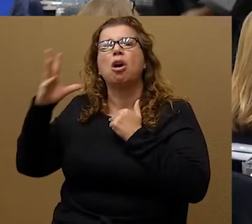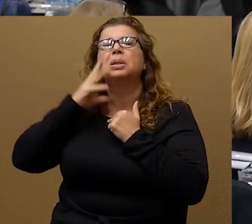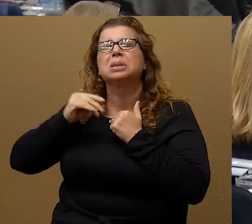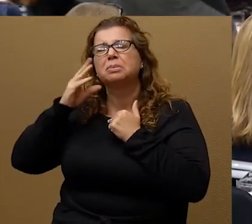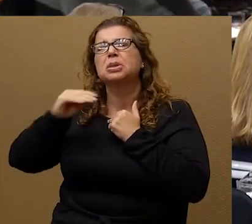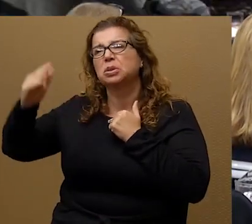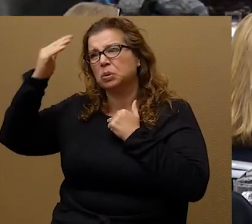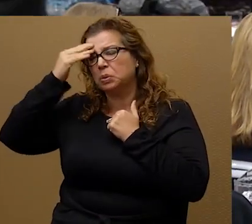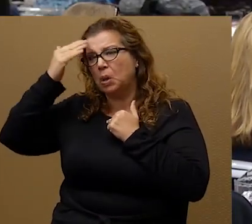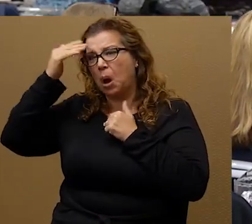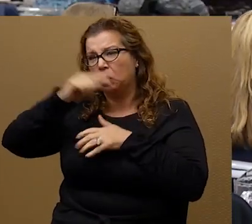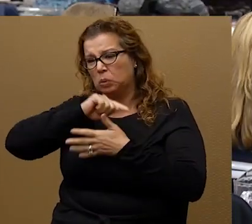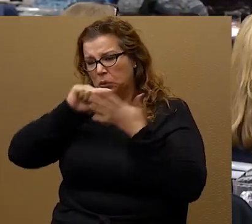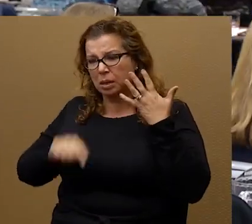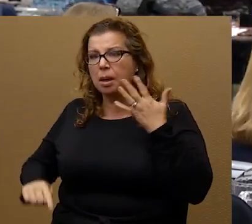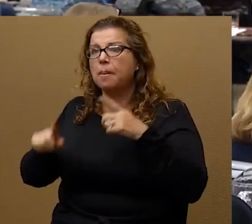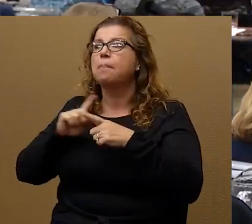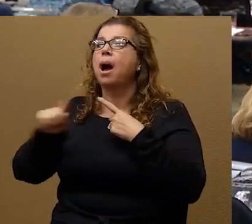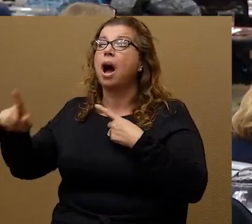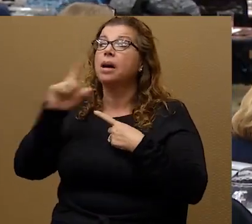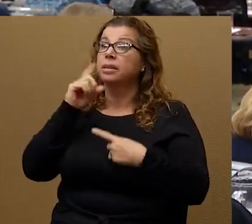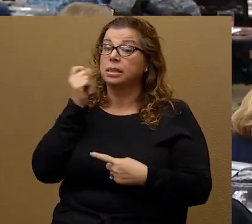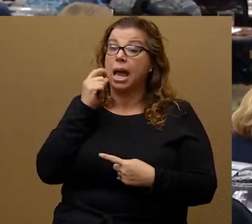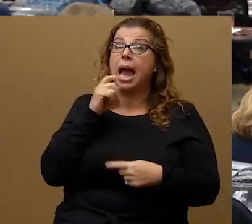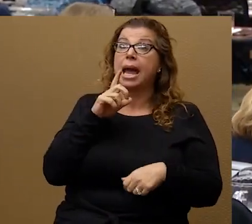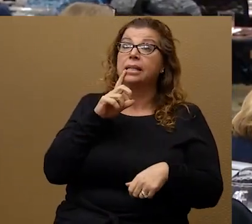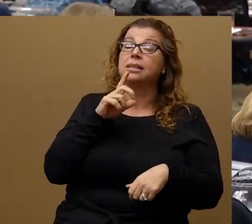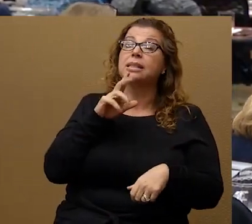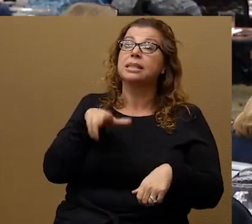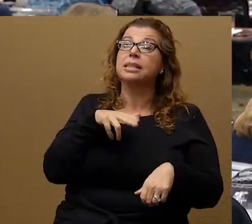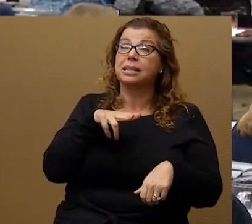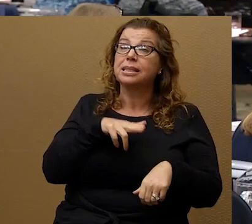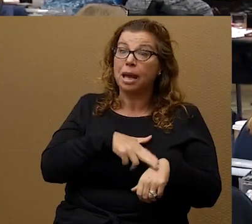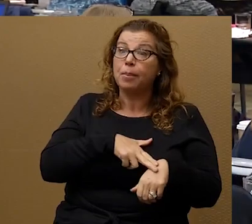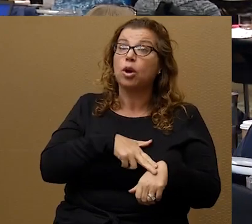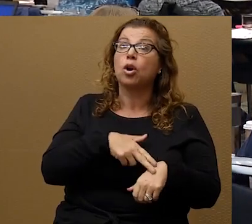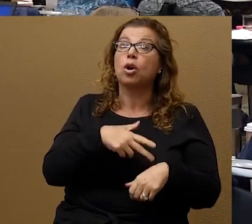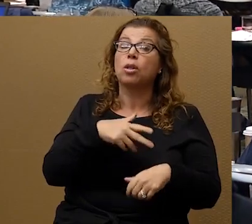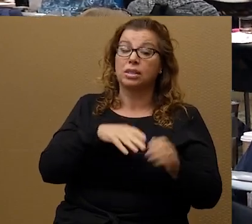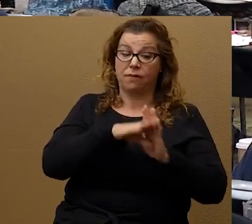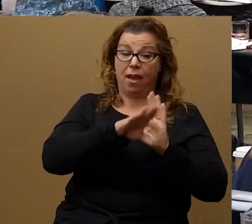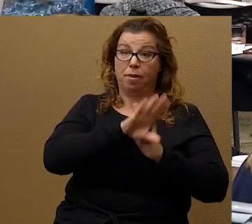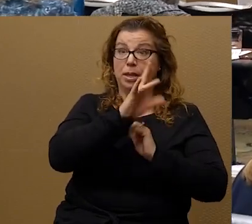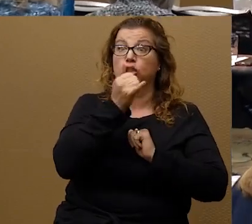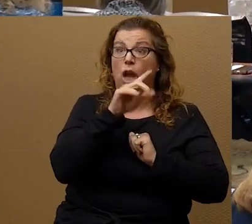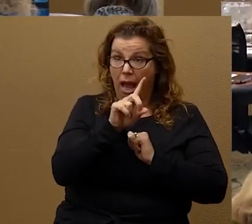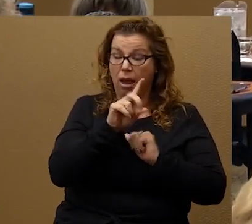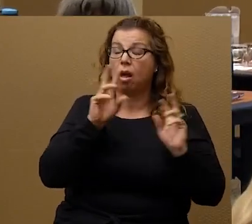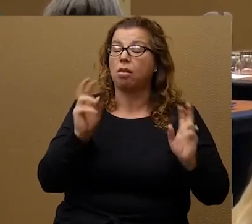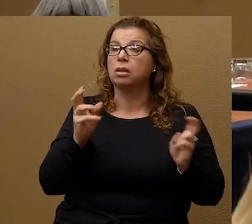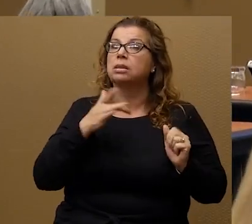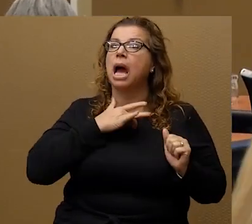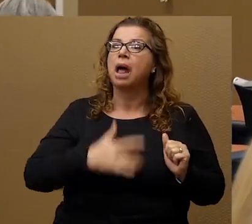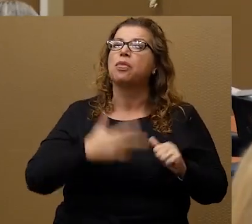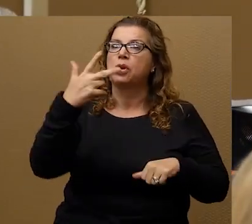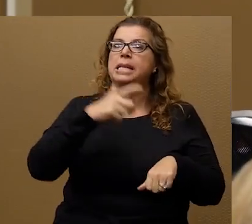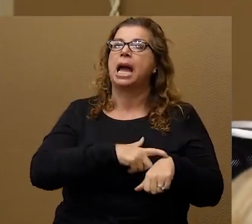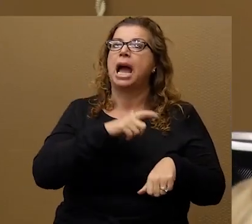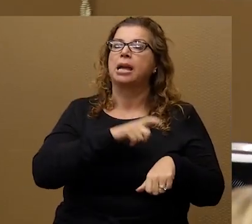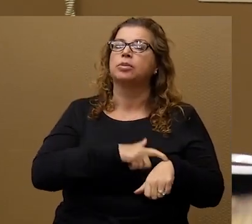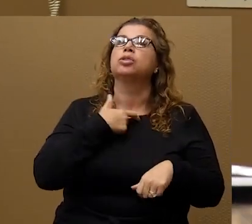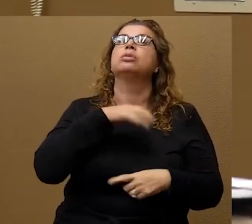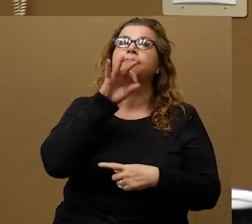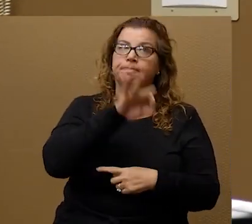said, it takes a typically developing child 3 times to hear something. So it also takes adults that